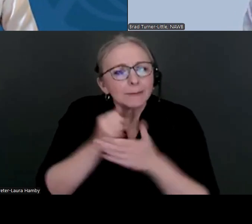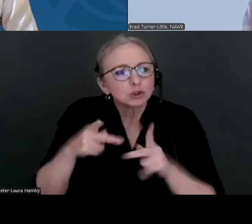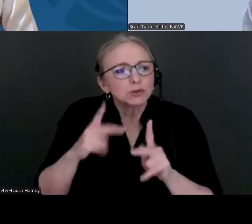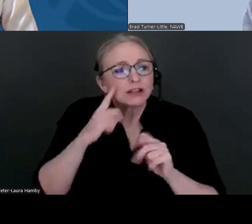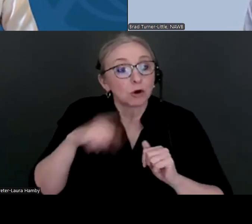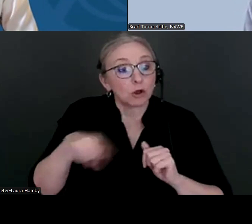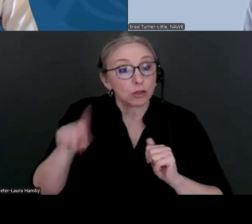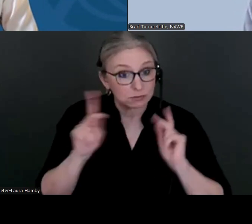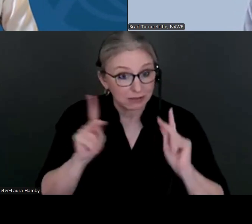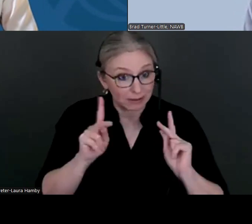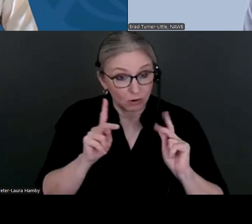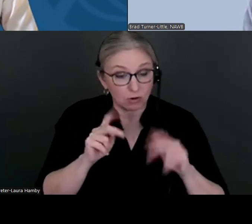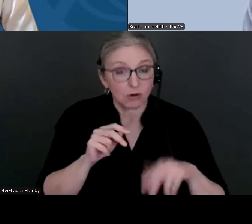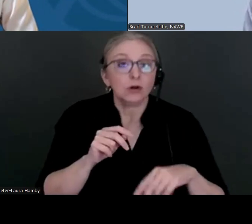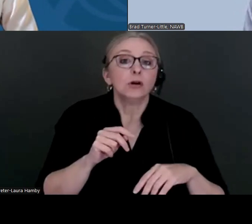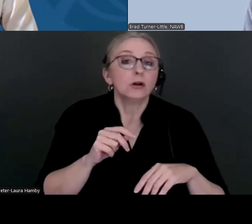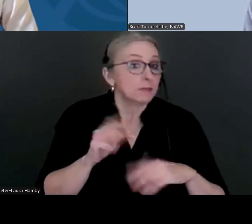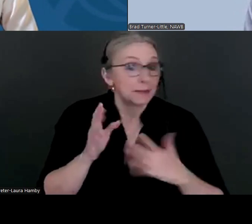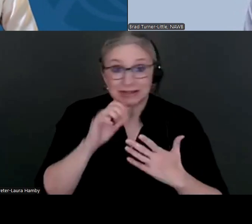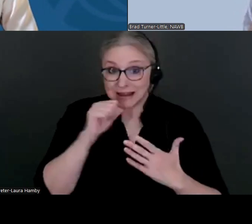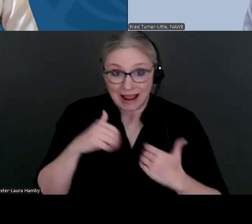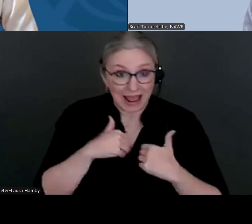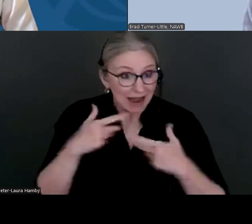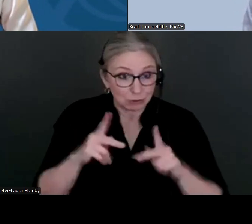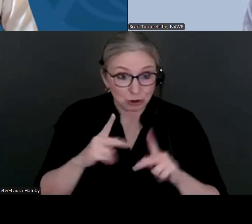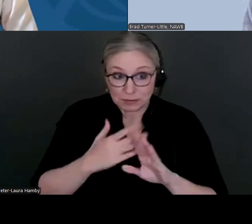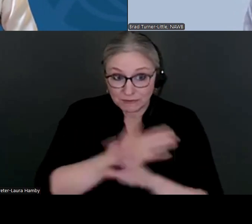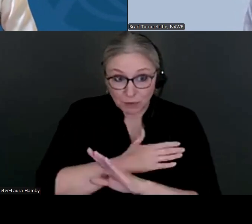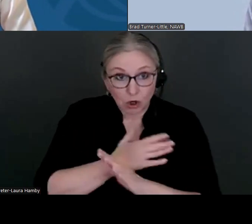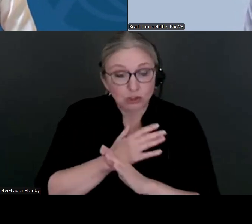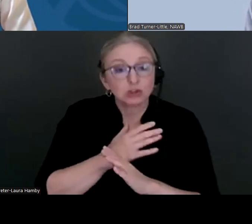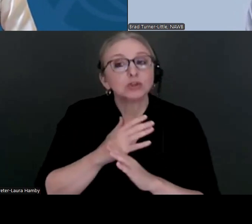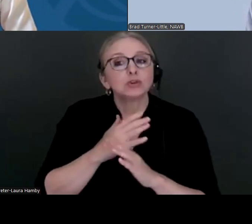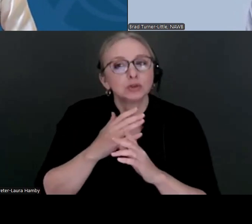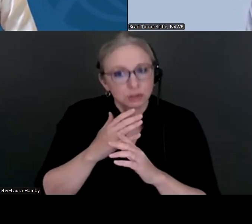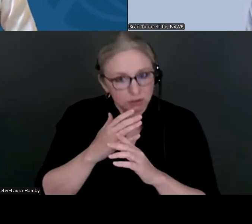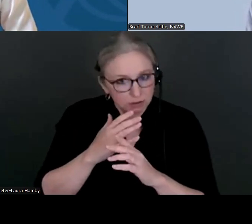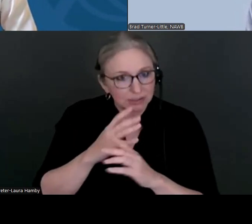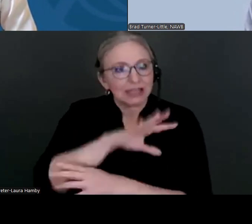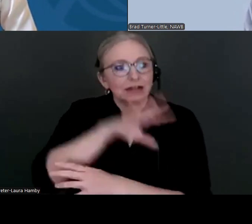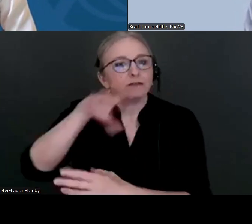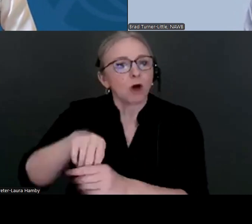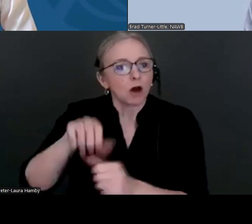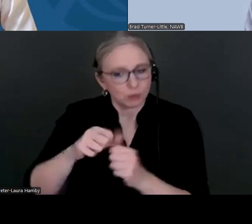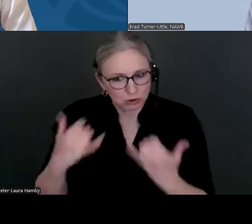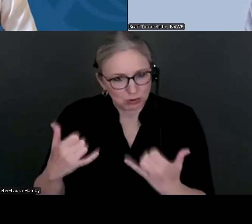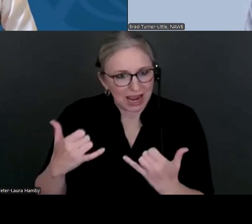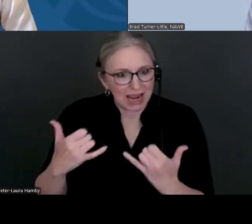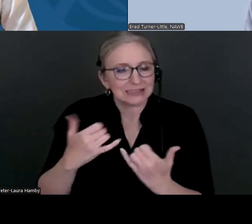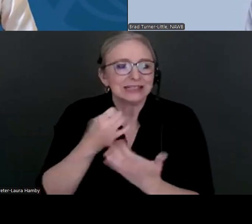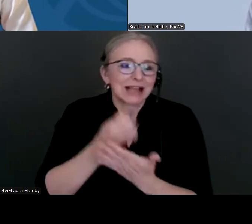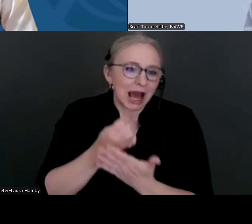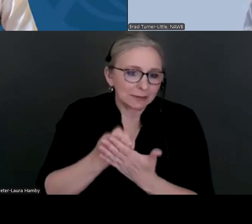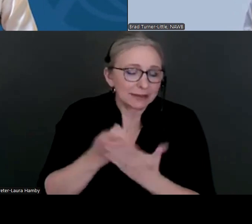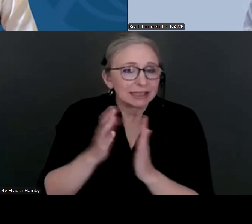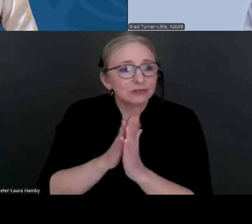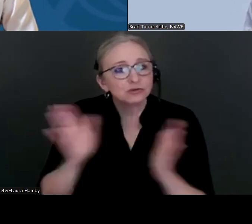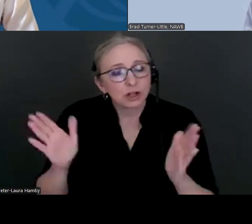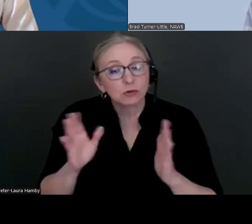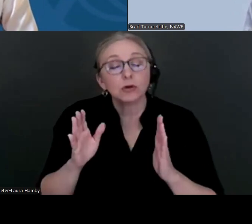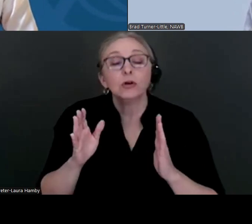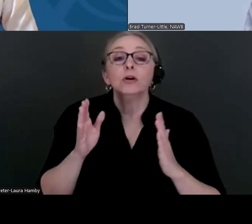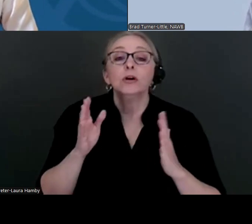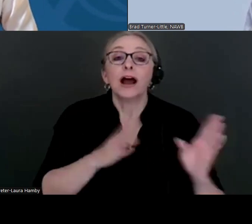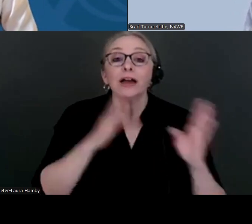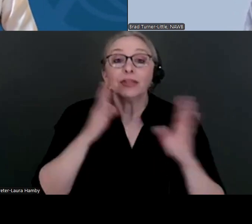that may not have had an opportunity to find their way into today's economy, particularly, in general. And then I